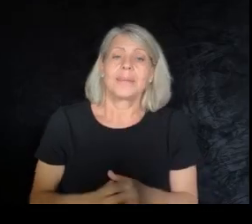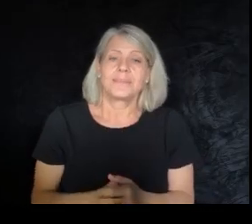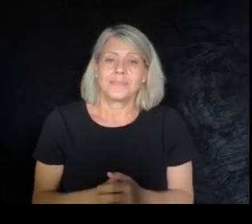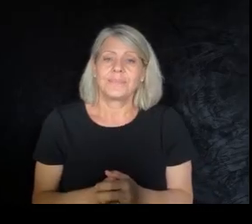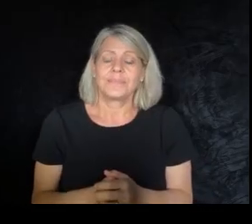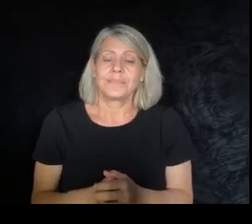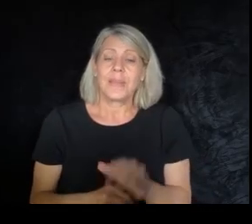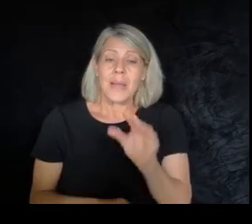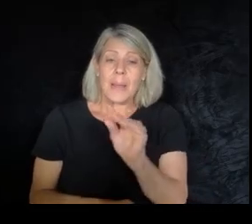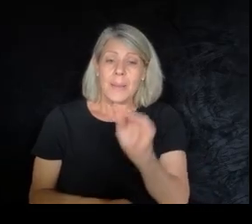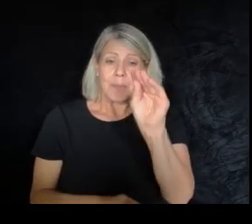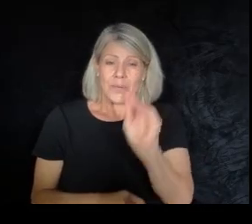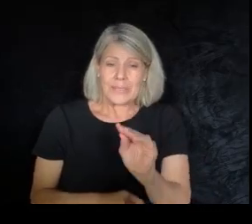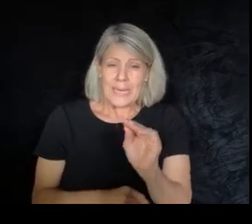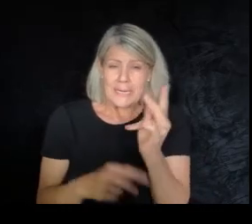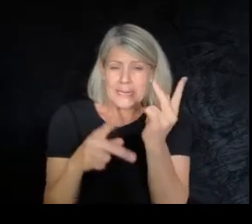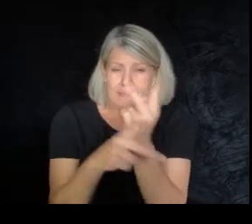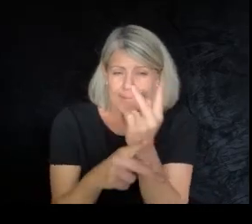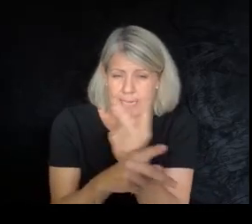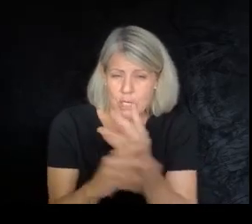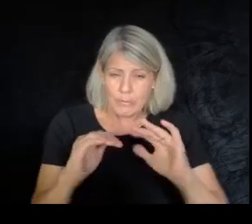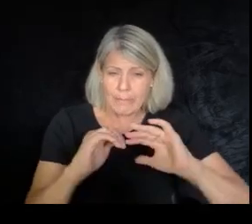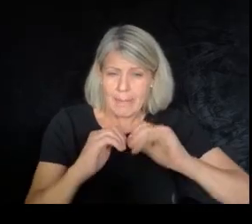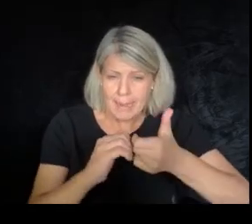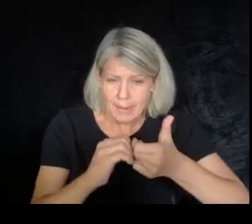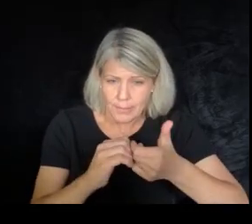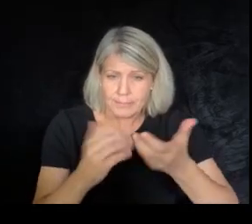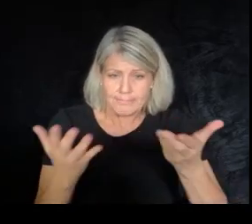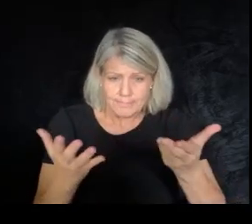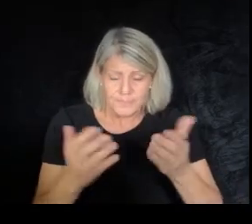The percentage is calculated by